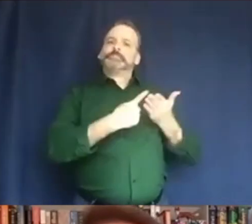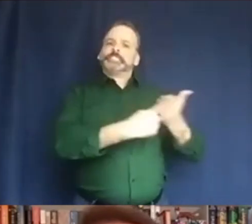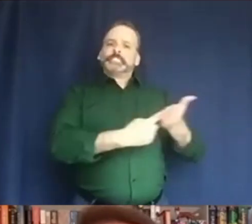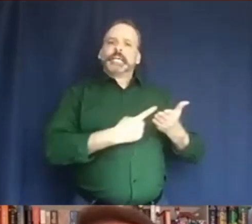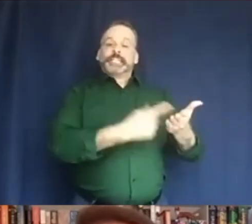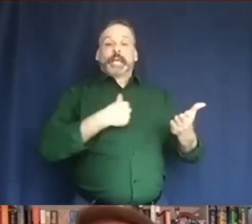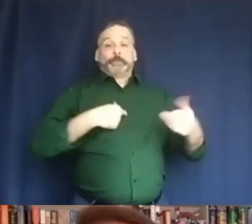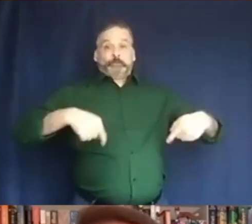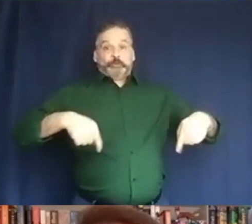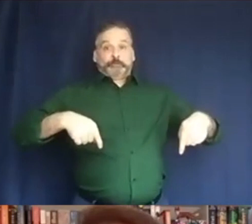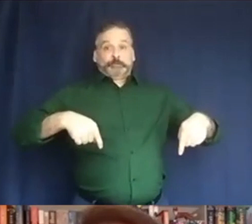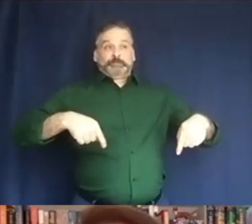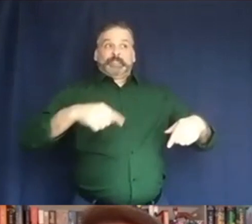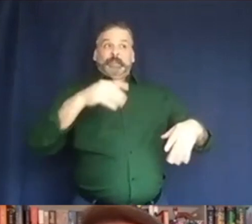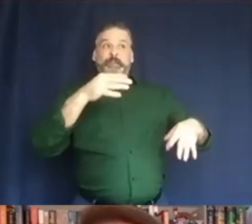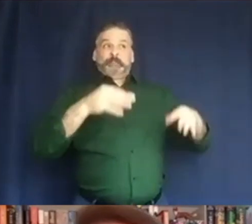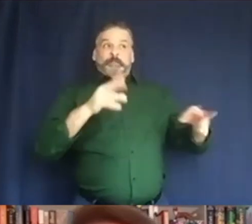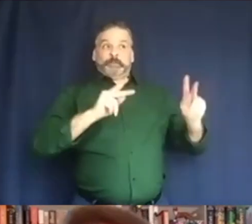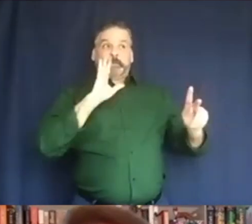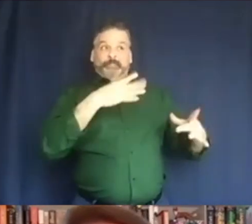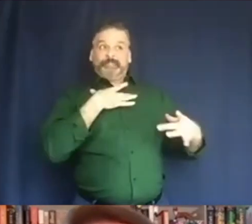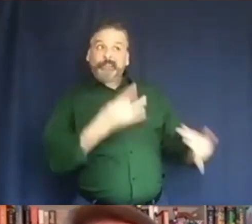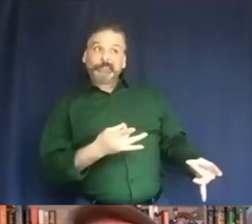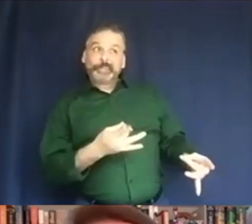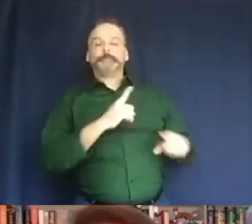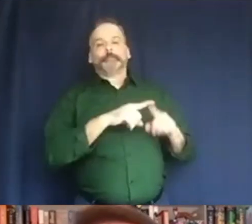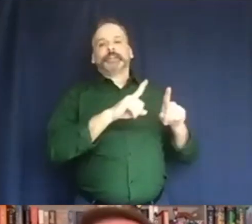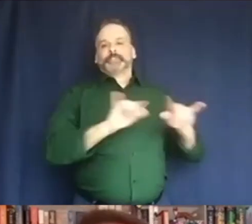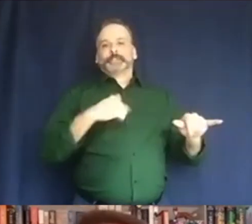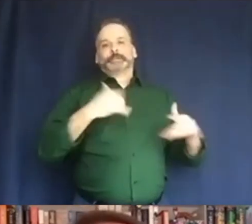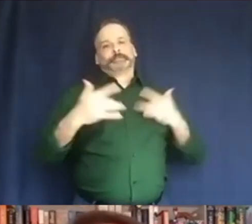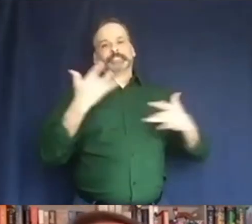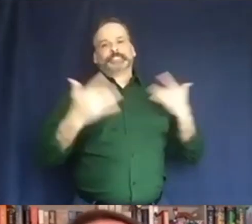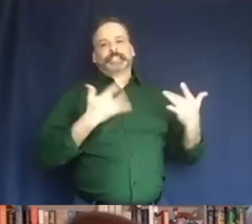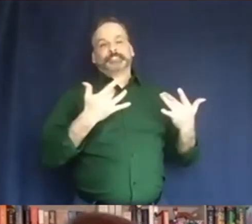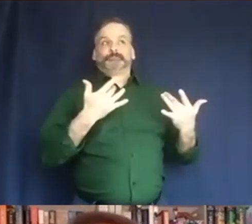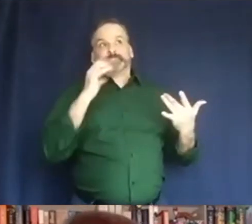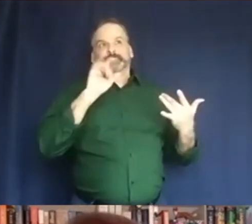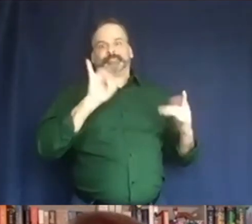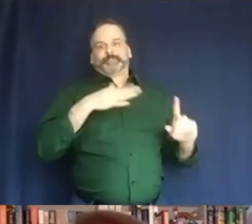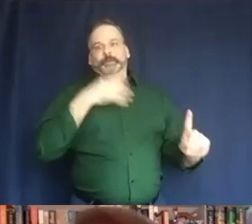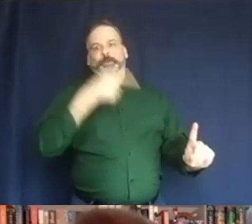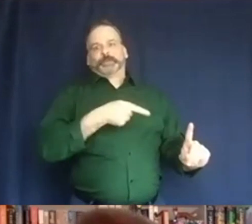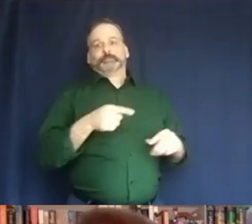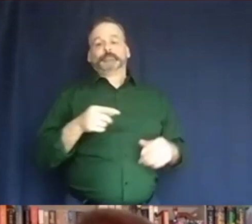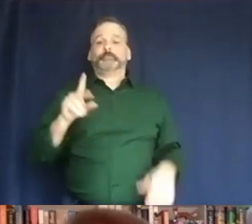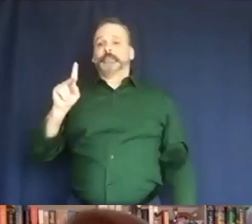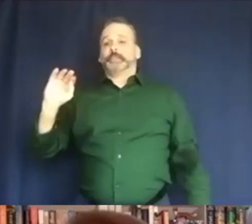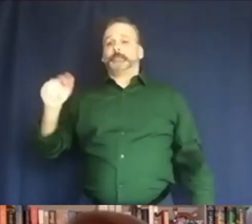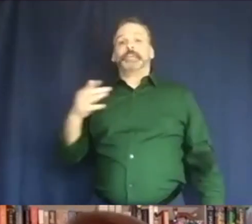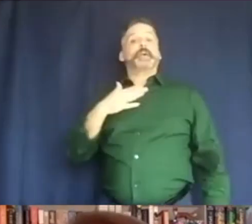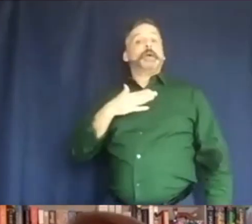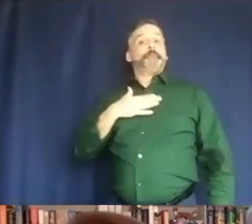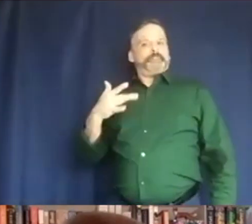I'm nervous about the reception, but I'm also really excited. So I guess that's what I'm getting at. Yeah, my excitement is really